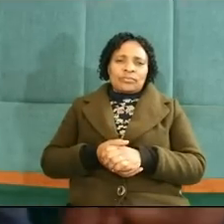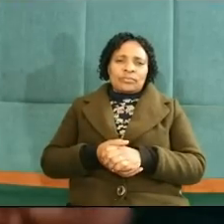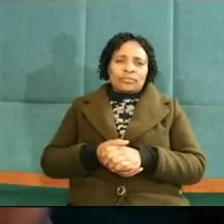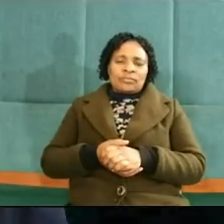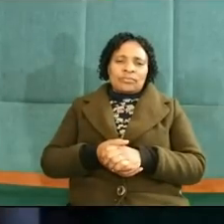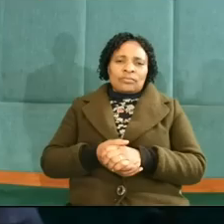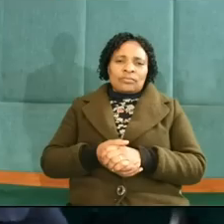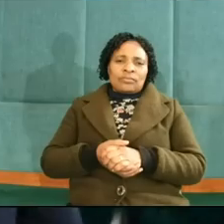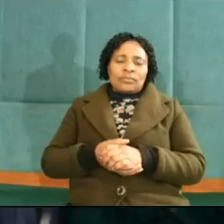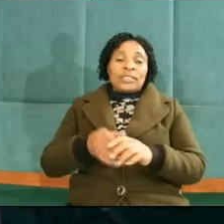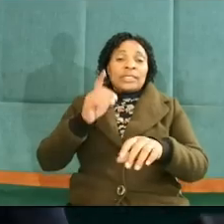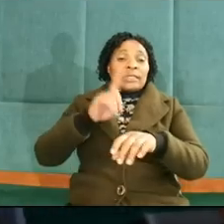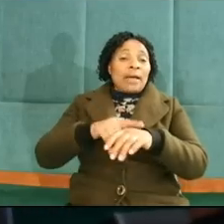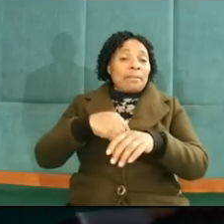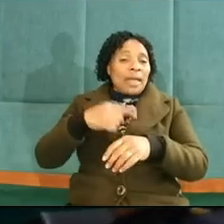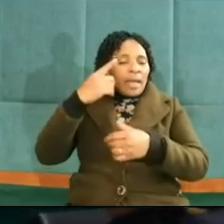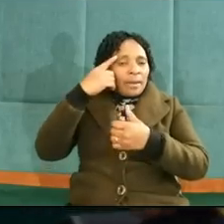And it is at that time I realized